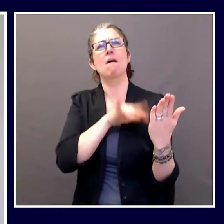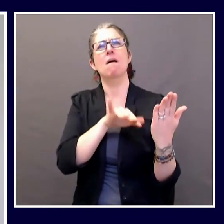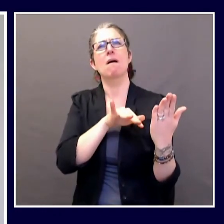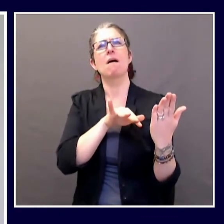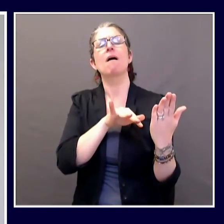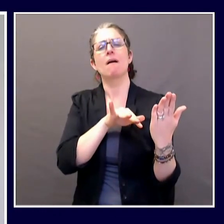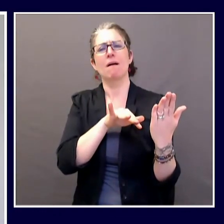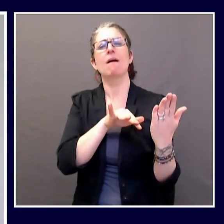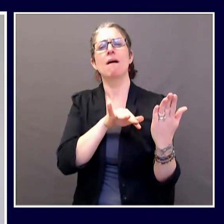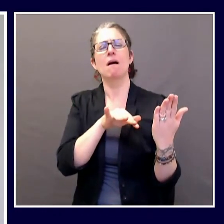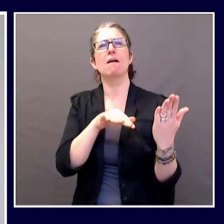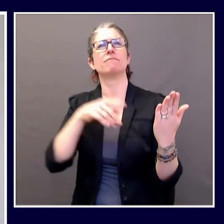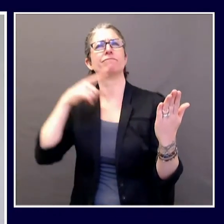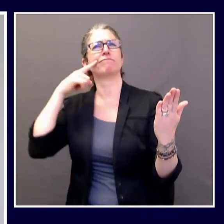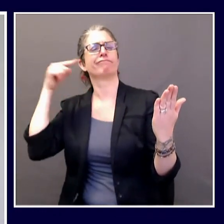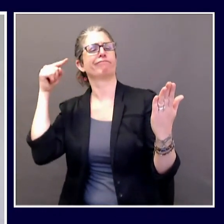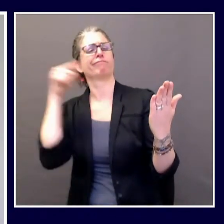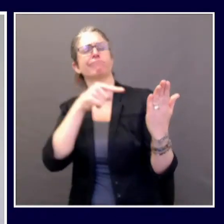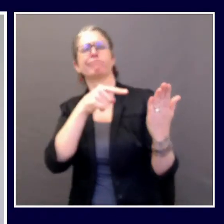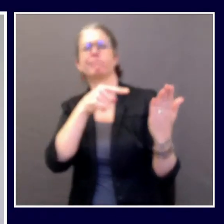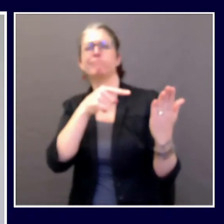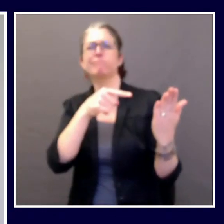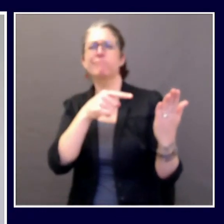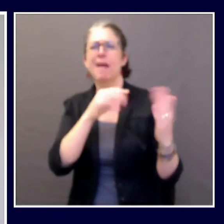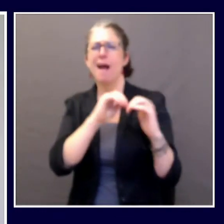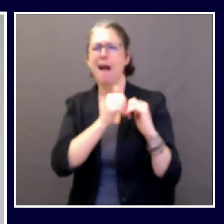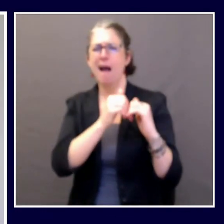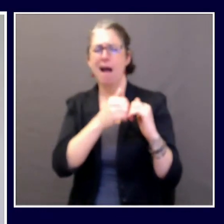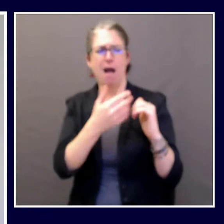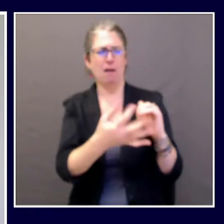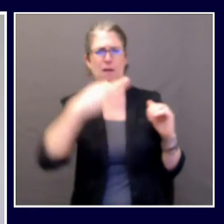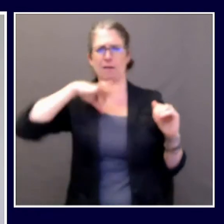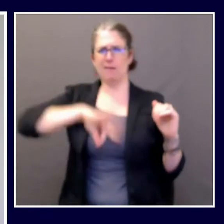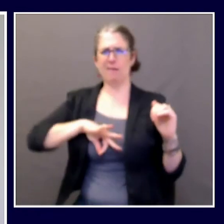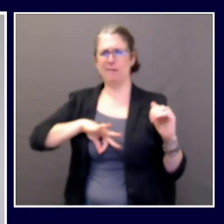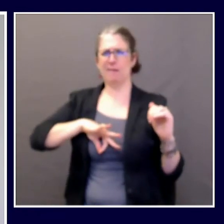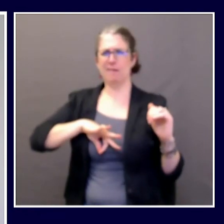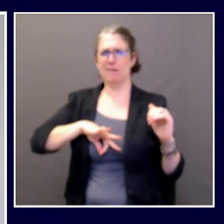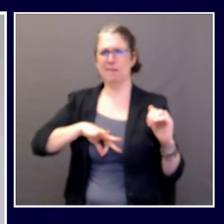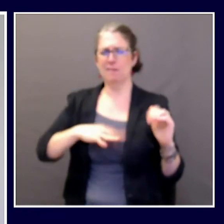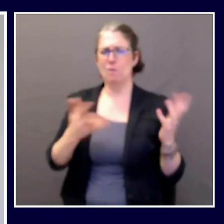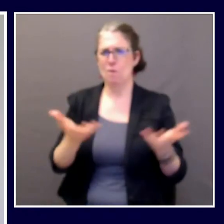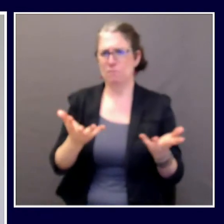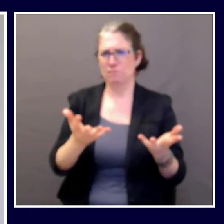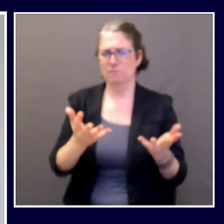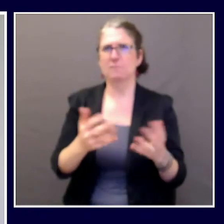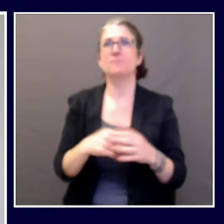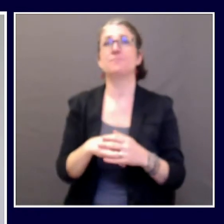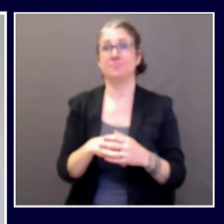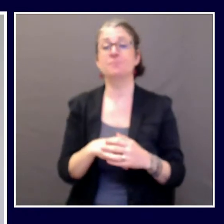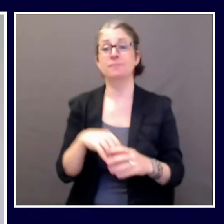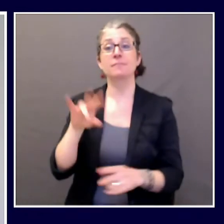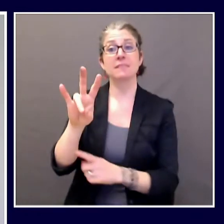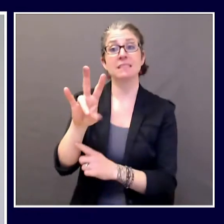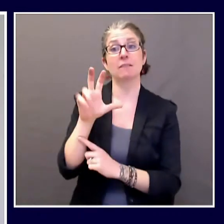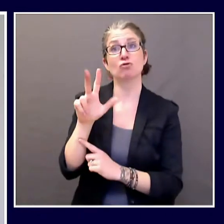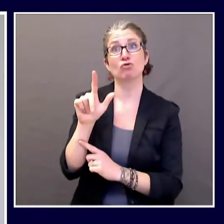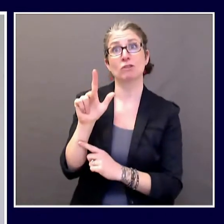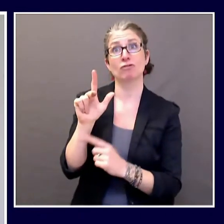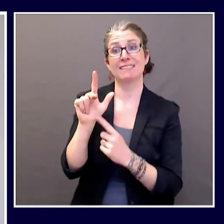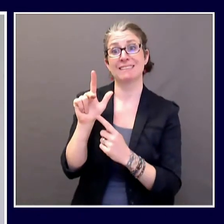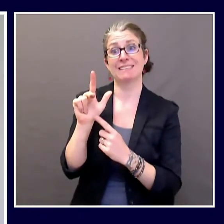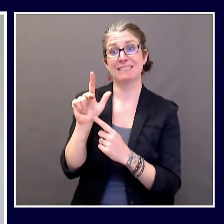That number, 723 dead, can't even begin to capture the